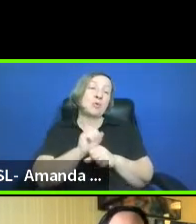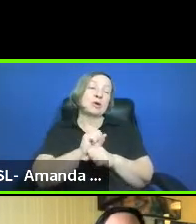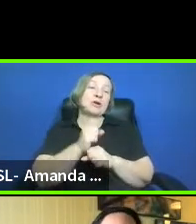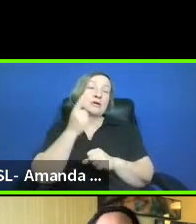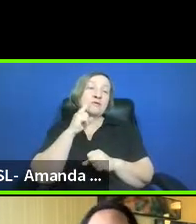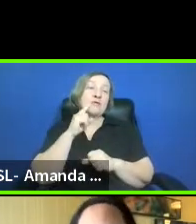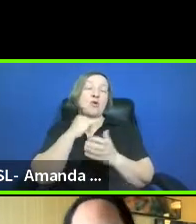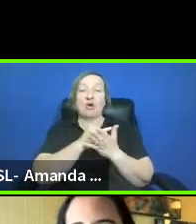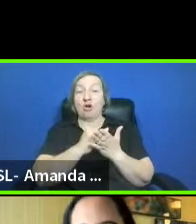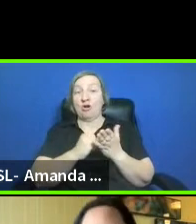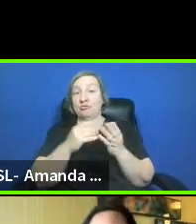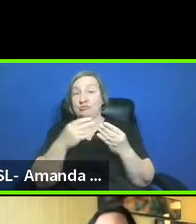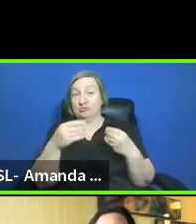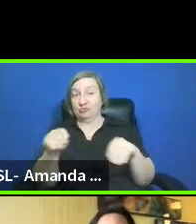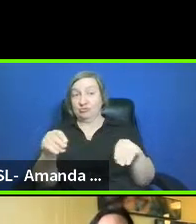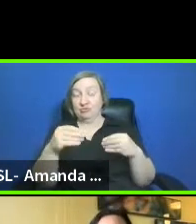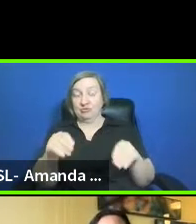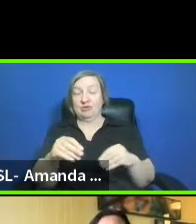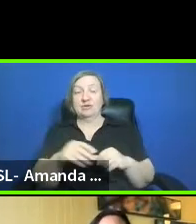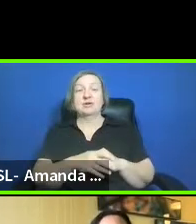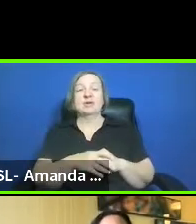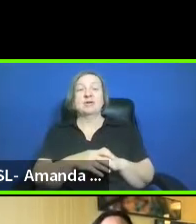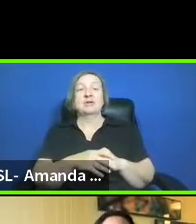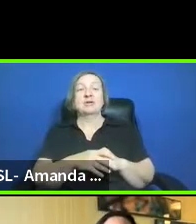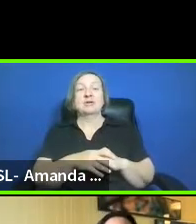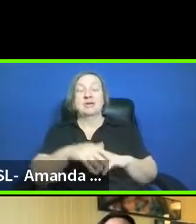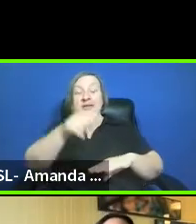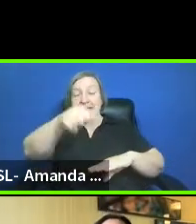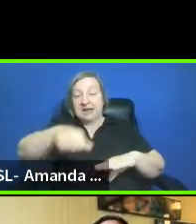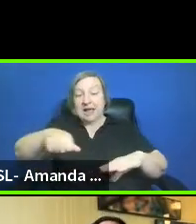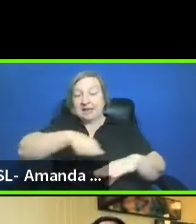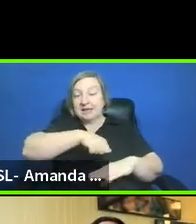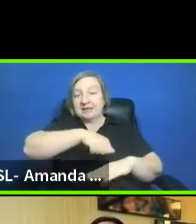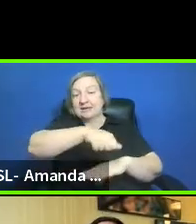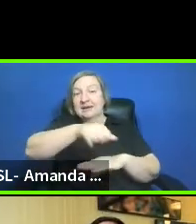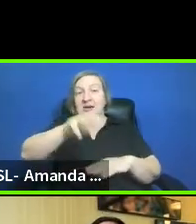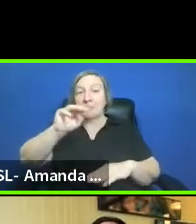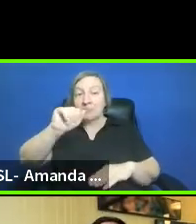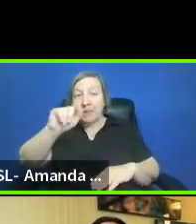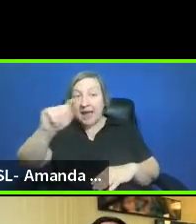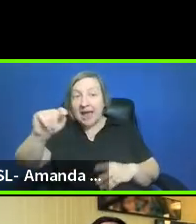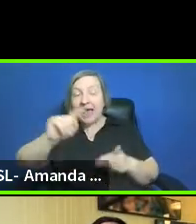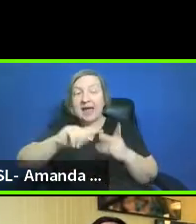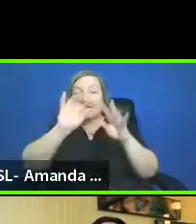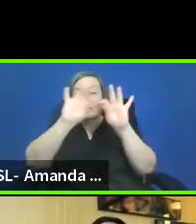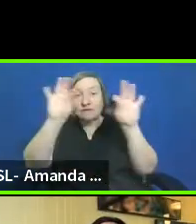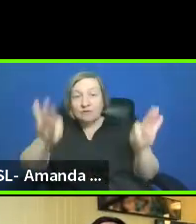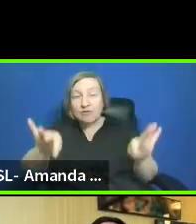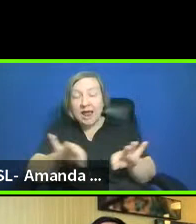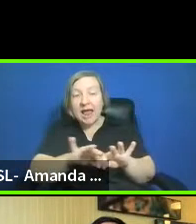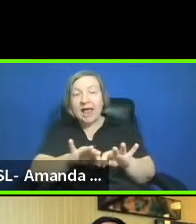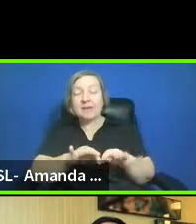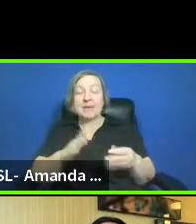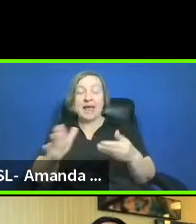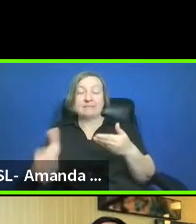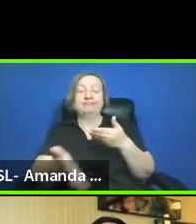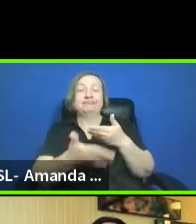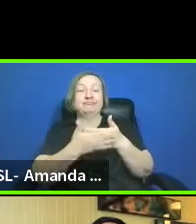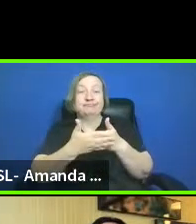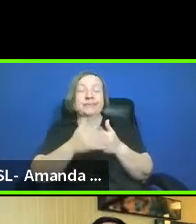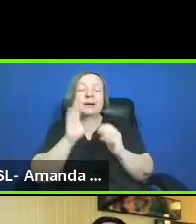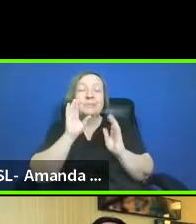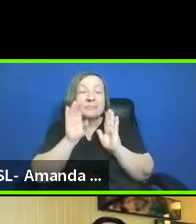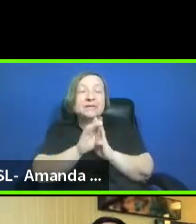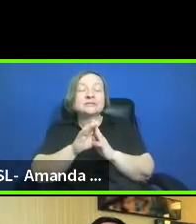art store, cutting mats and frames and assembling that with a print or whatever